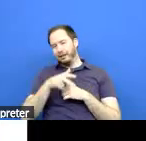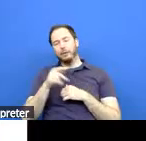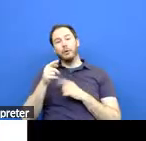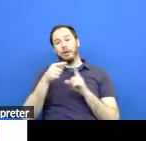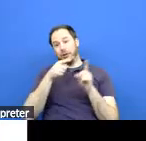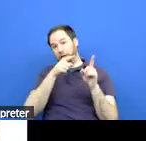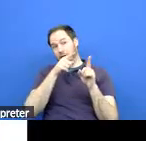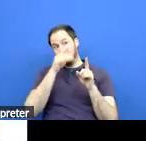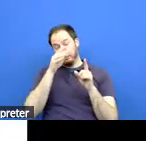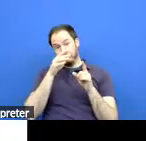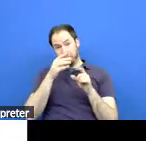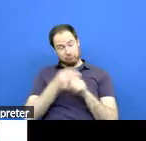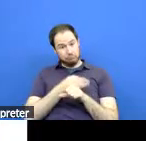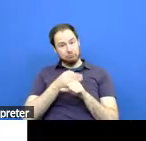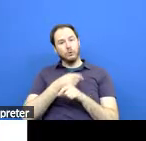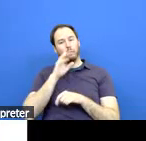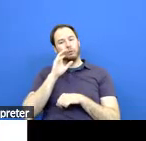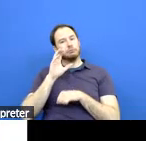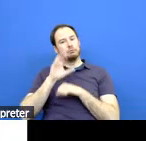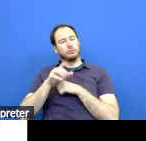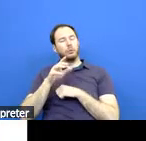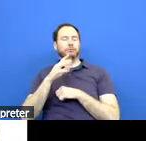that we would have them, and